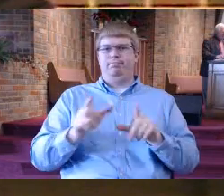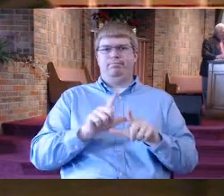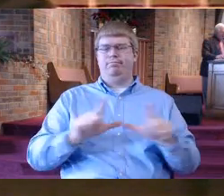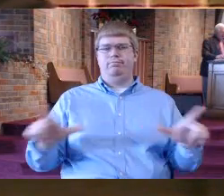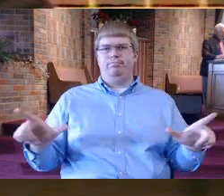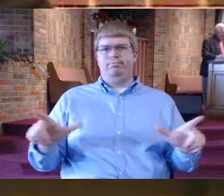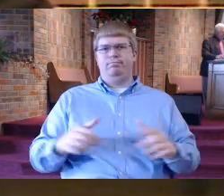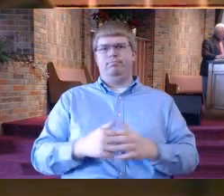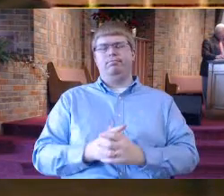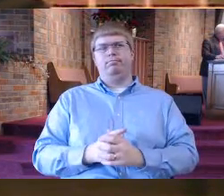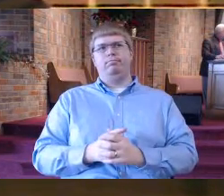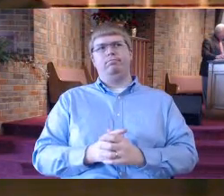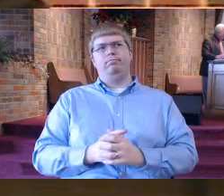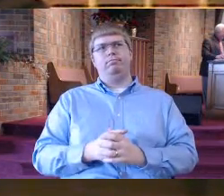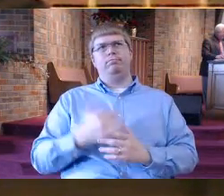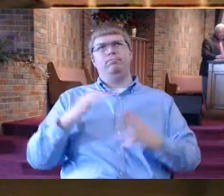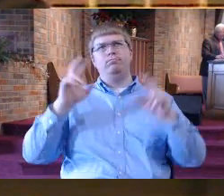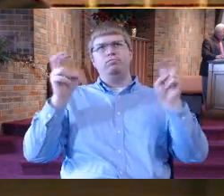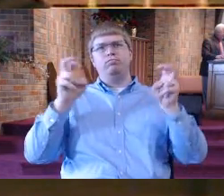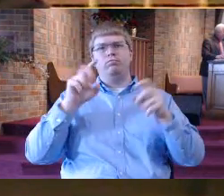The topic of speech.